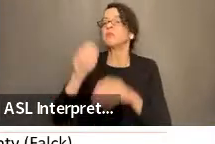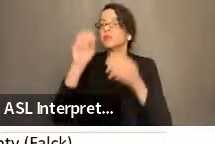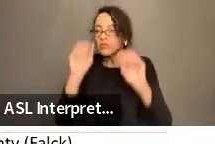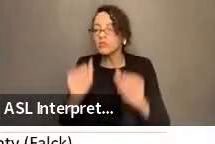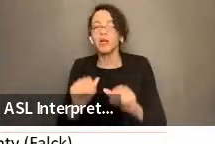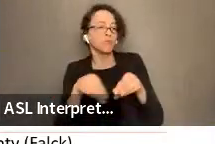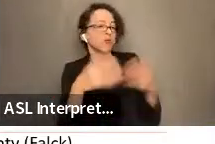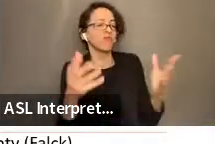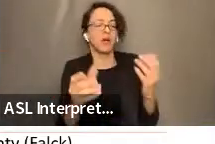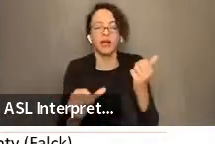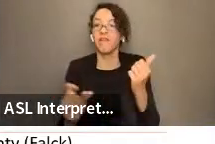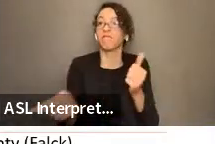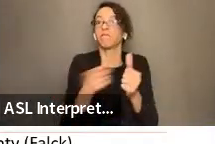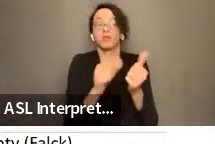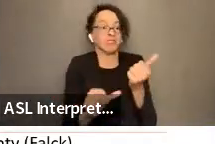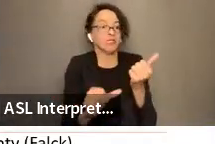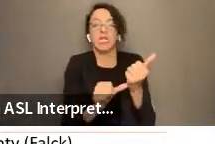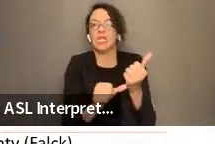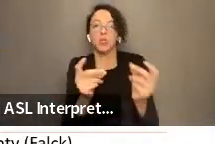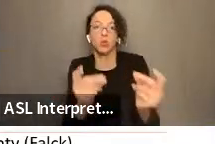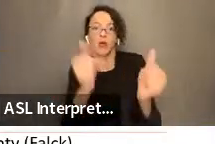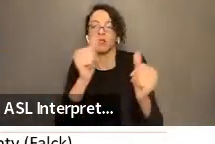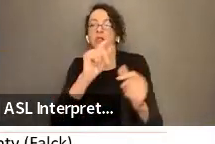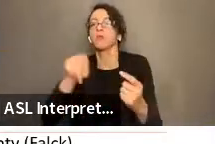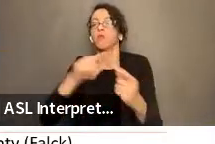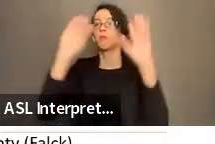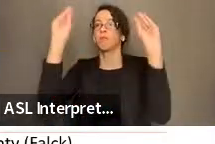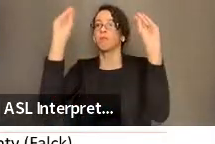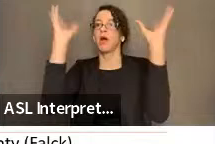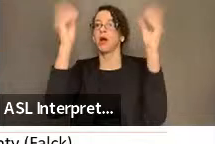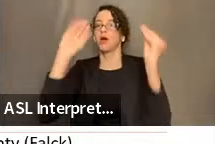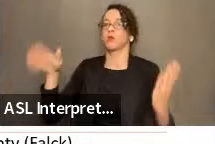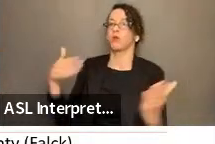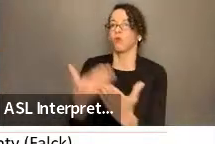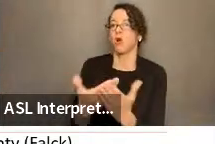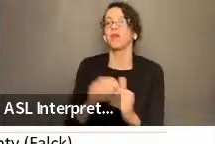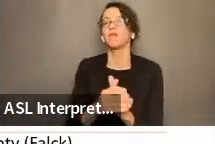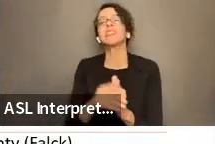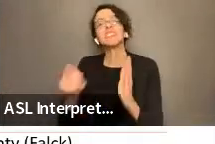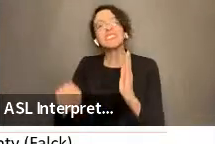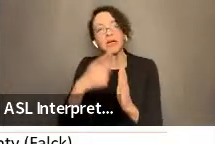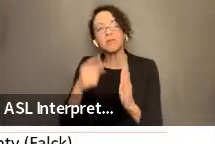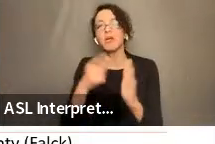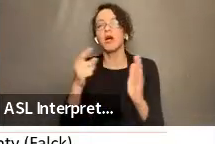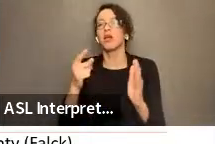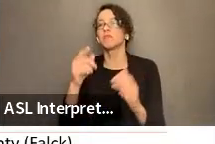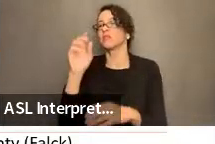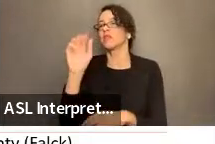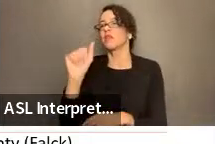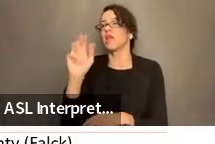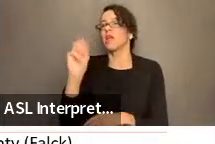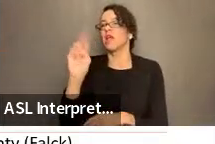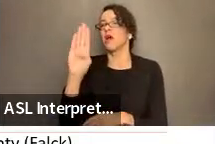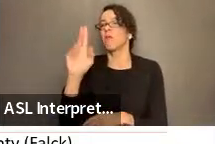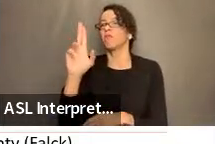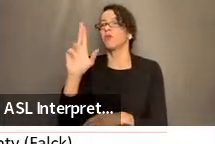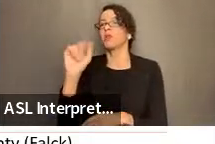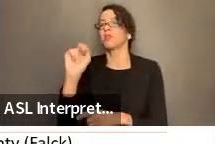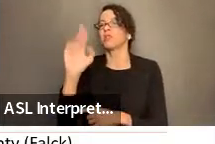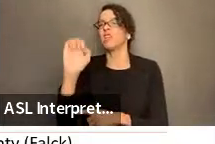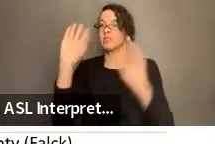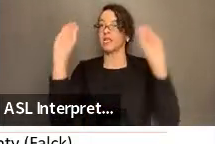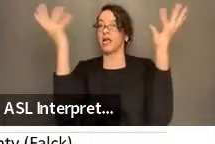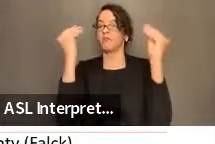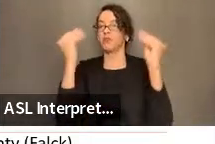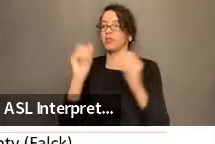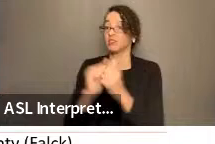arrives. Because sometimes, the ambulance is a little bit farther out. So the citizen can get care